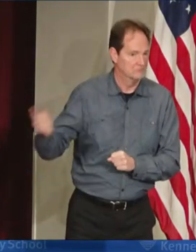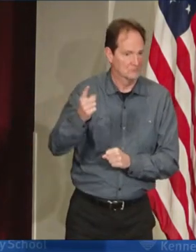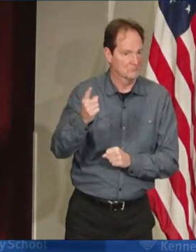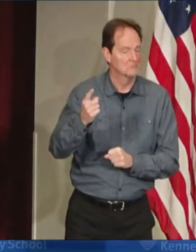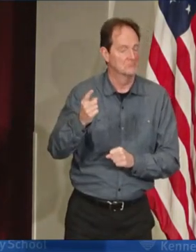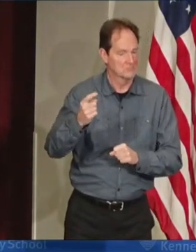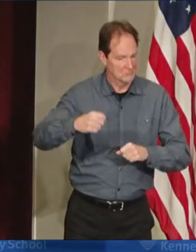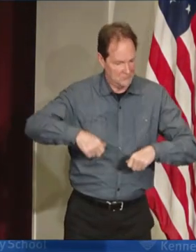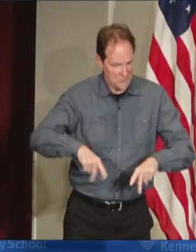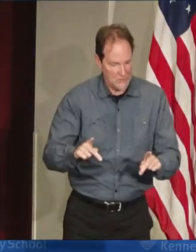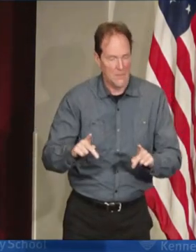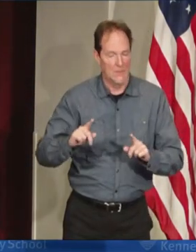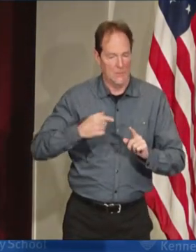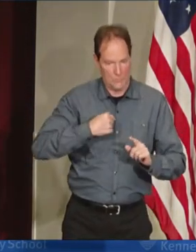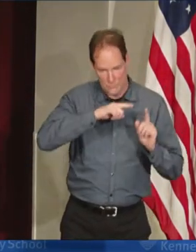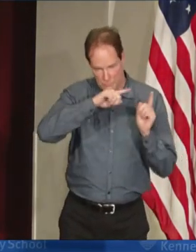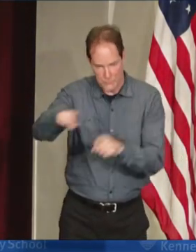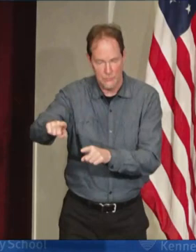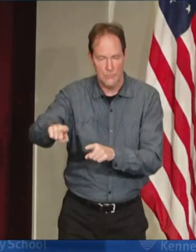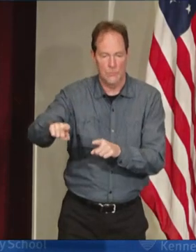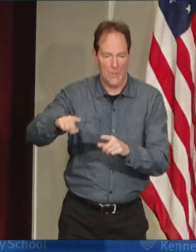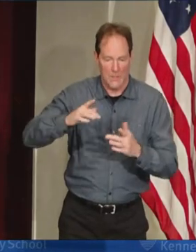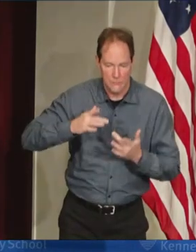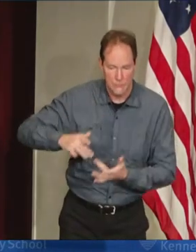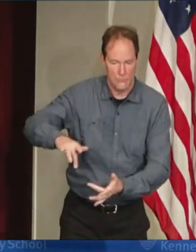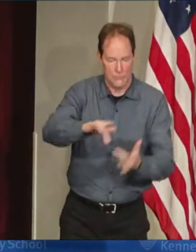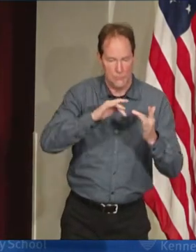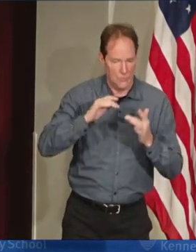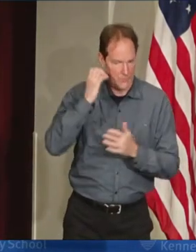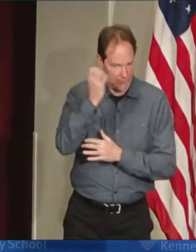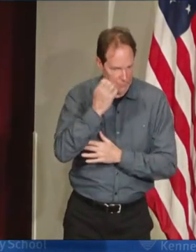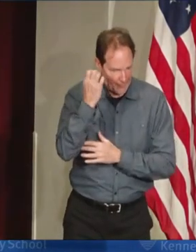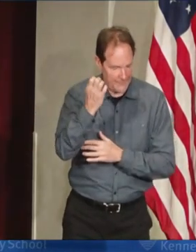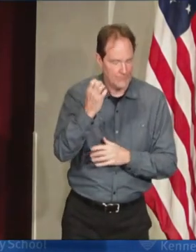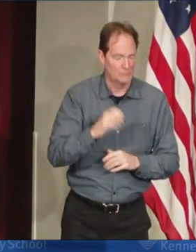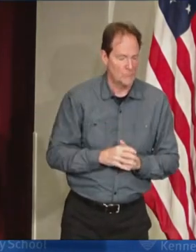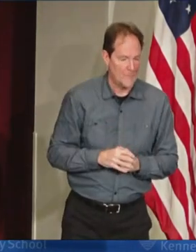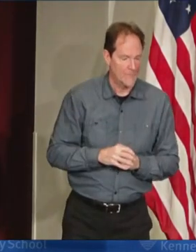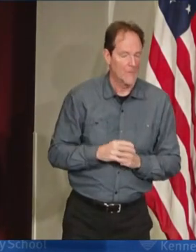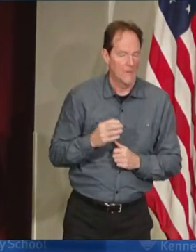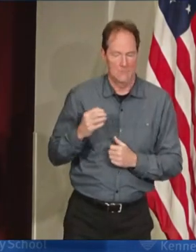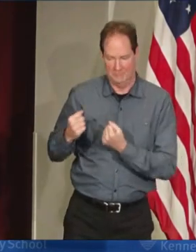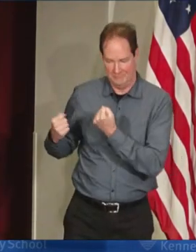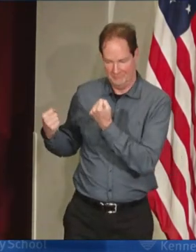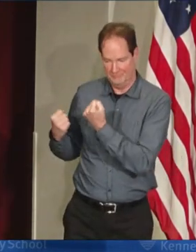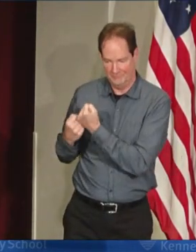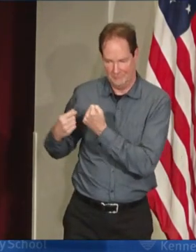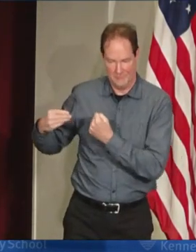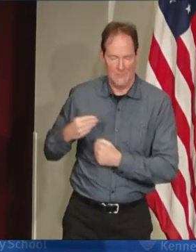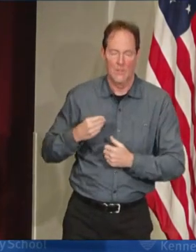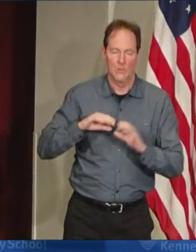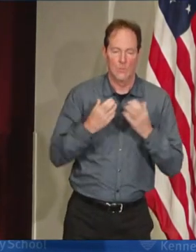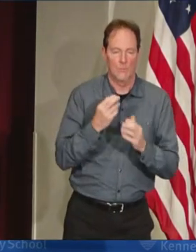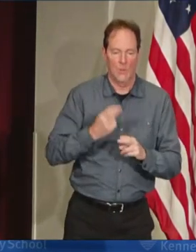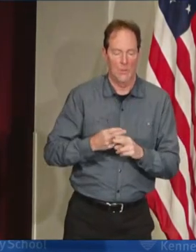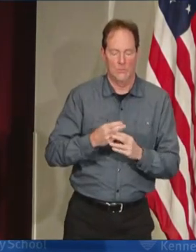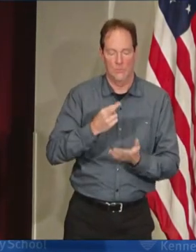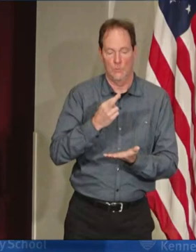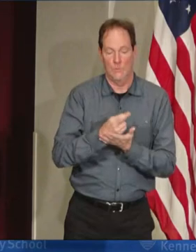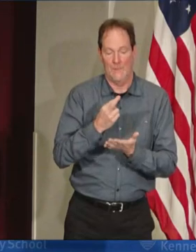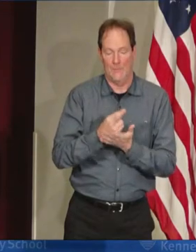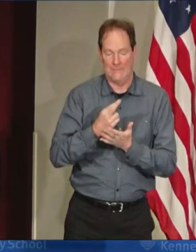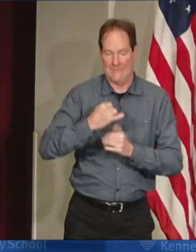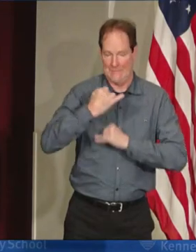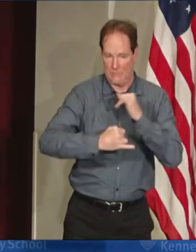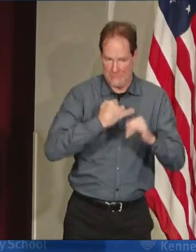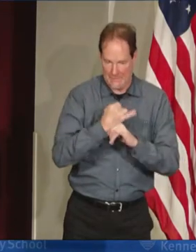to go on a tour in Europe. I was sponsored by a group called Rehabilitation